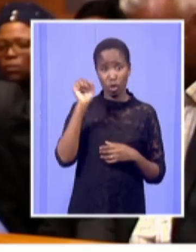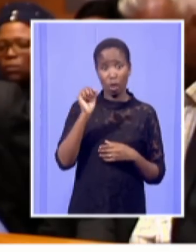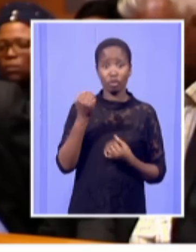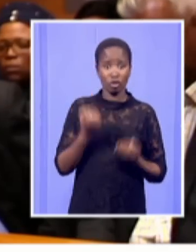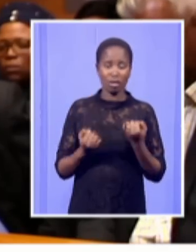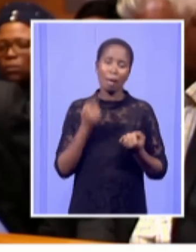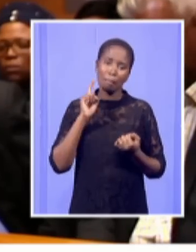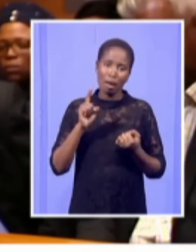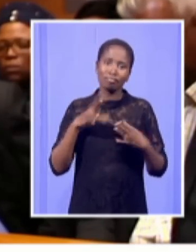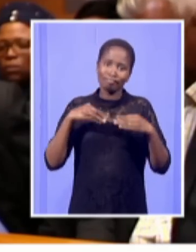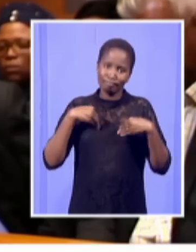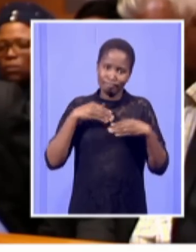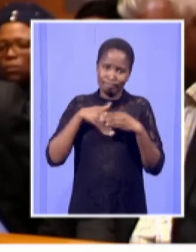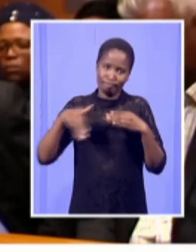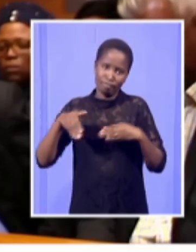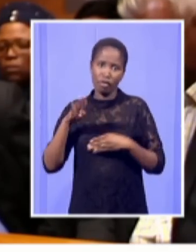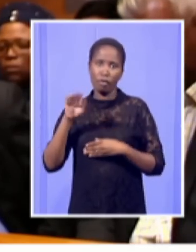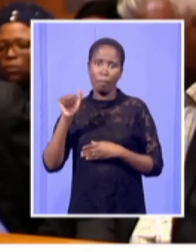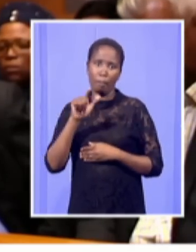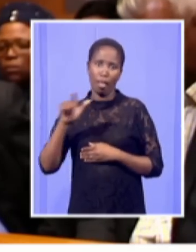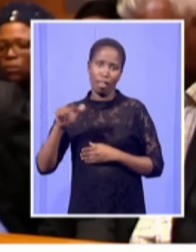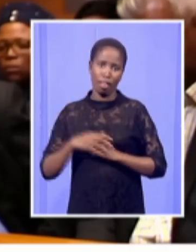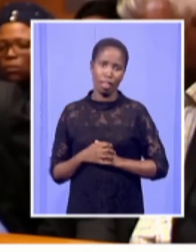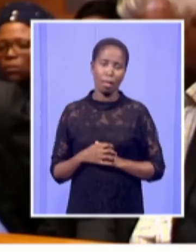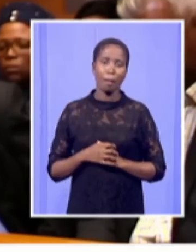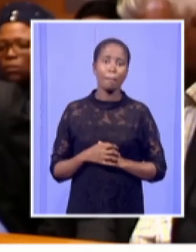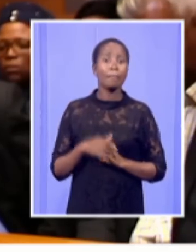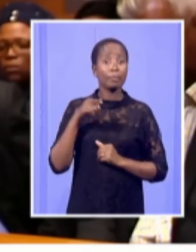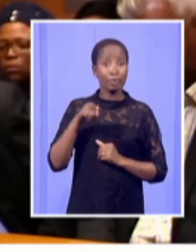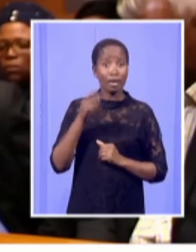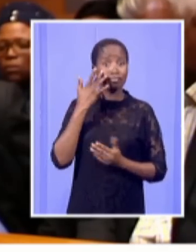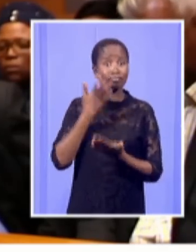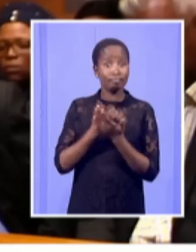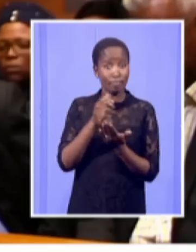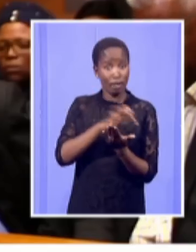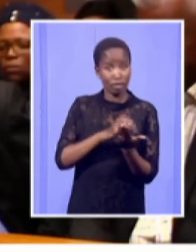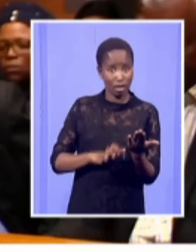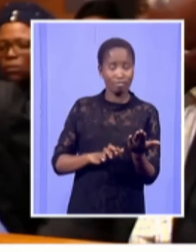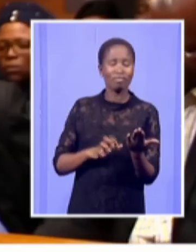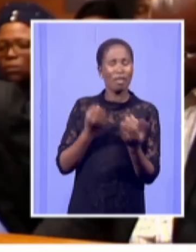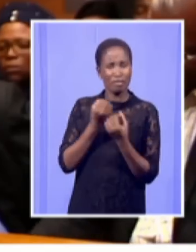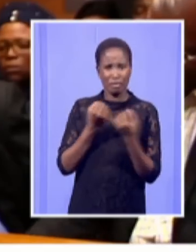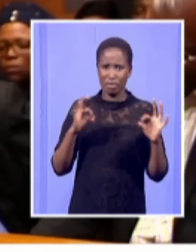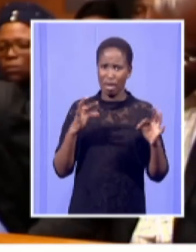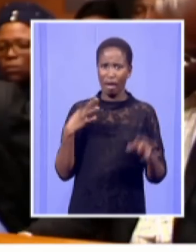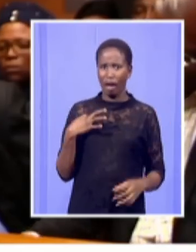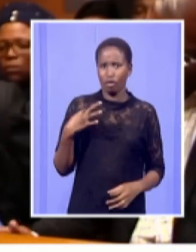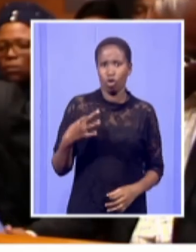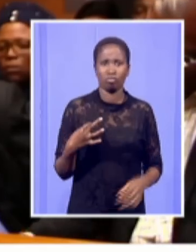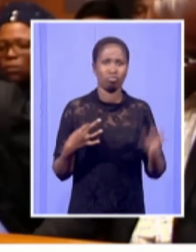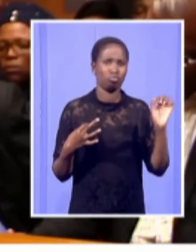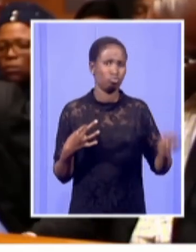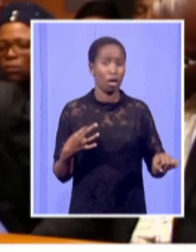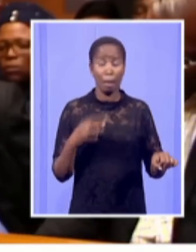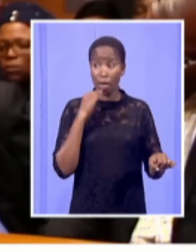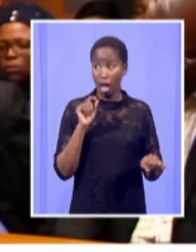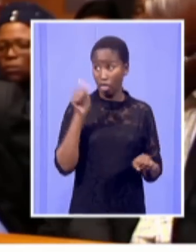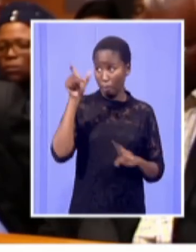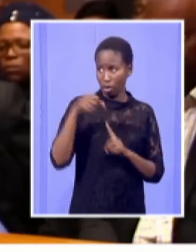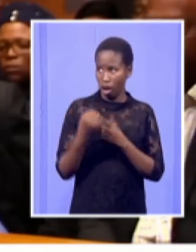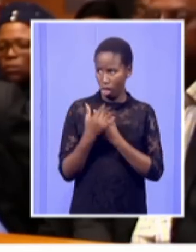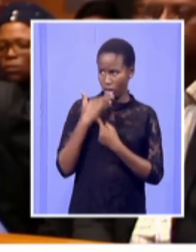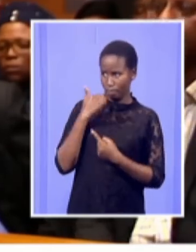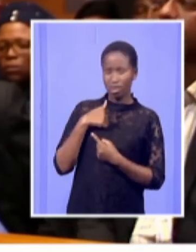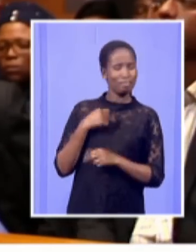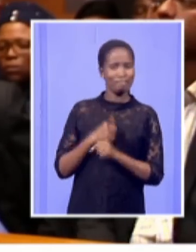on bail. I record that I make this affidavit freely and voluntarily, and have not in any way been unduly influenced to depose